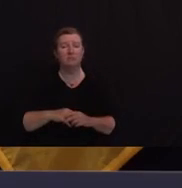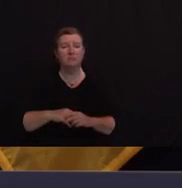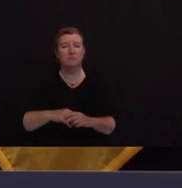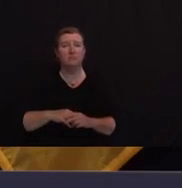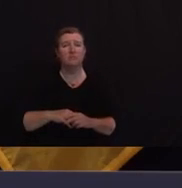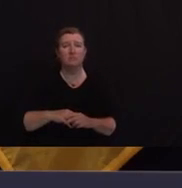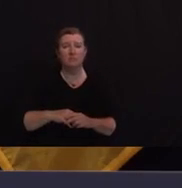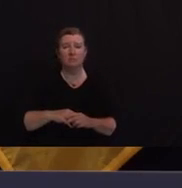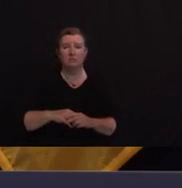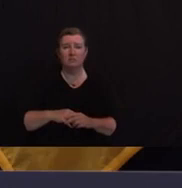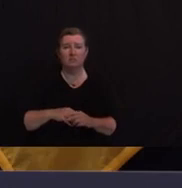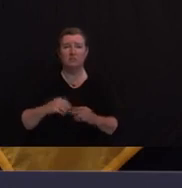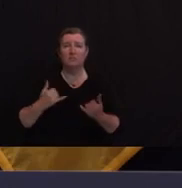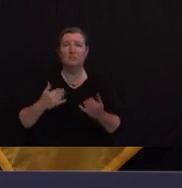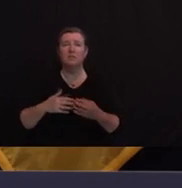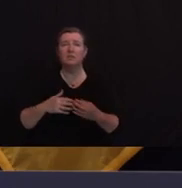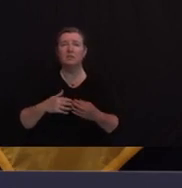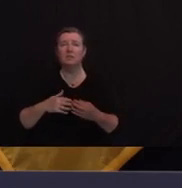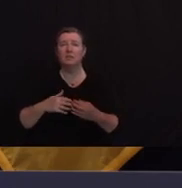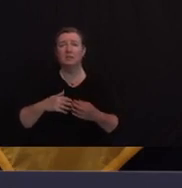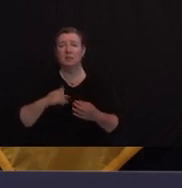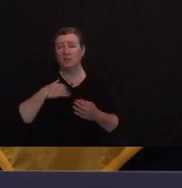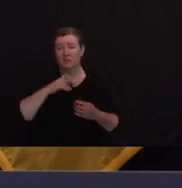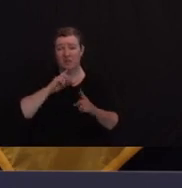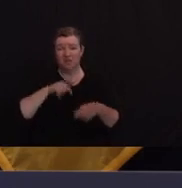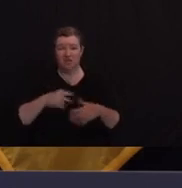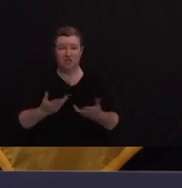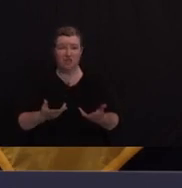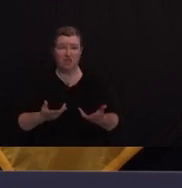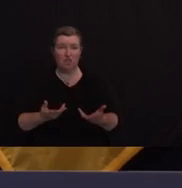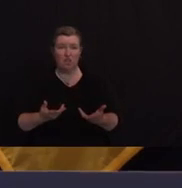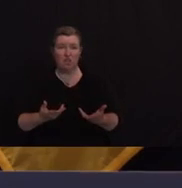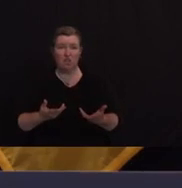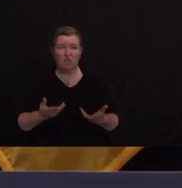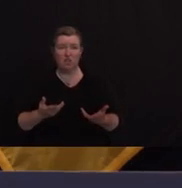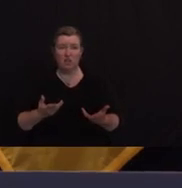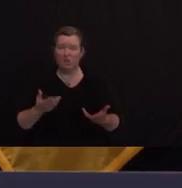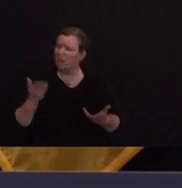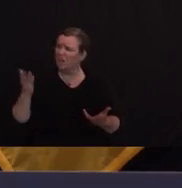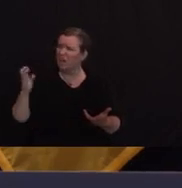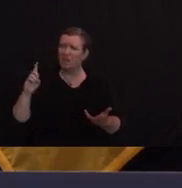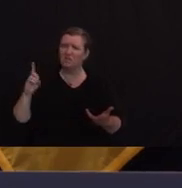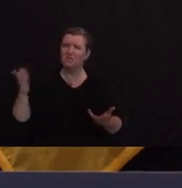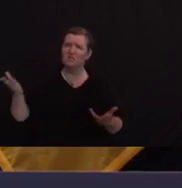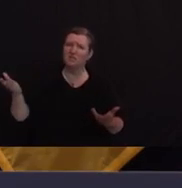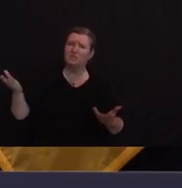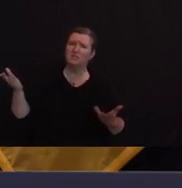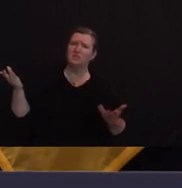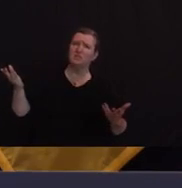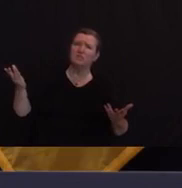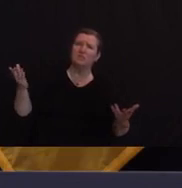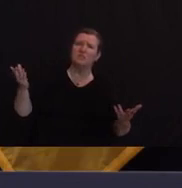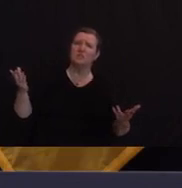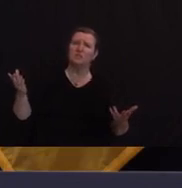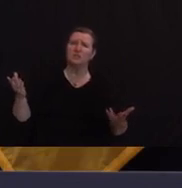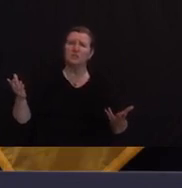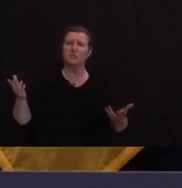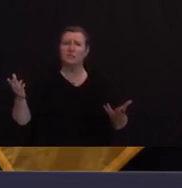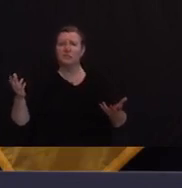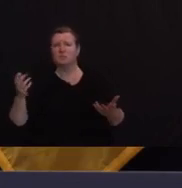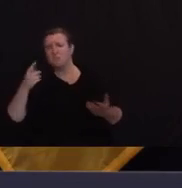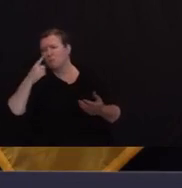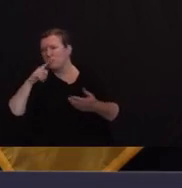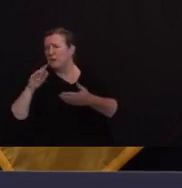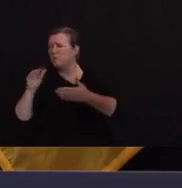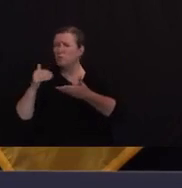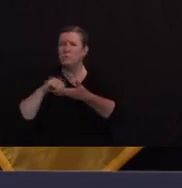think that's my side of it. Ed, it's a great question. Again, repeat Alex's question for folks watching at home in case